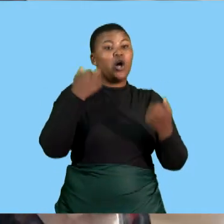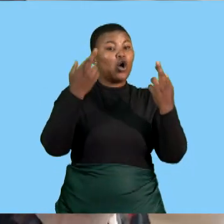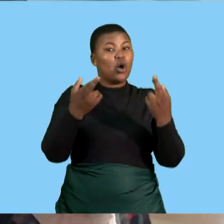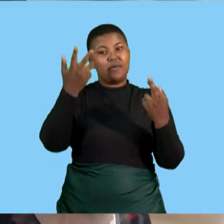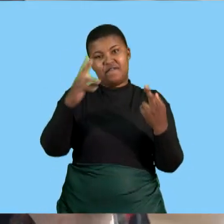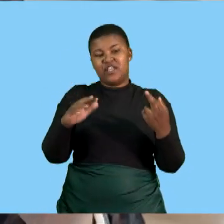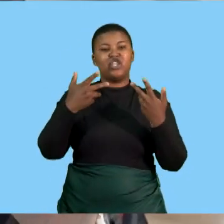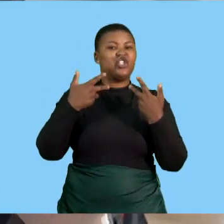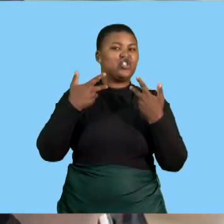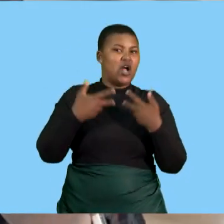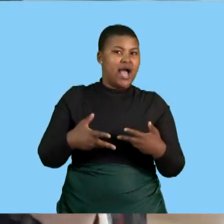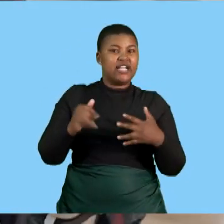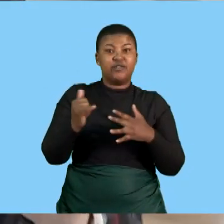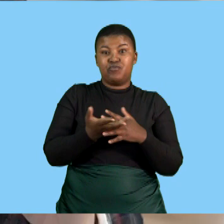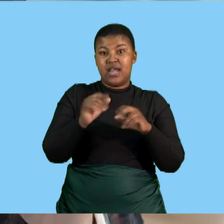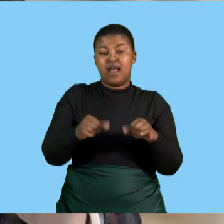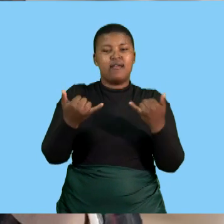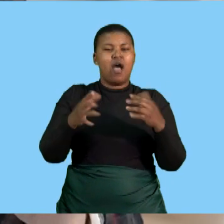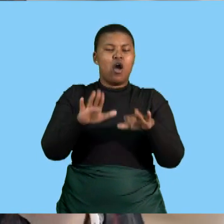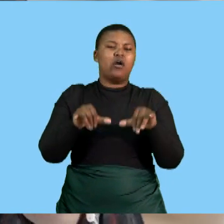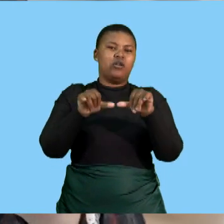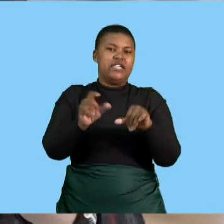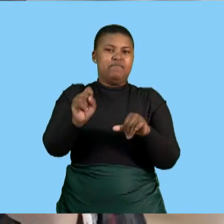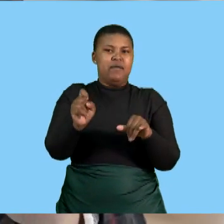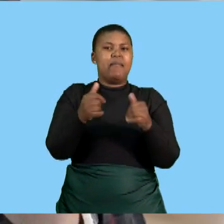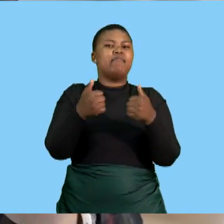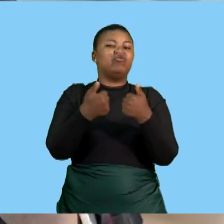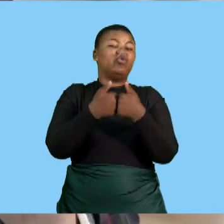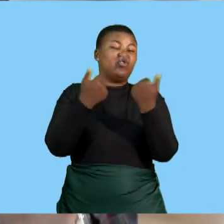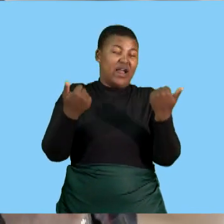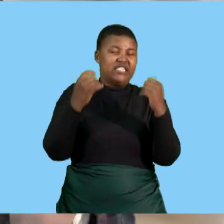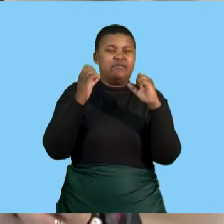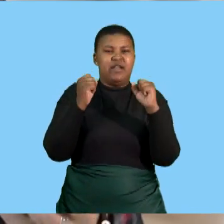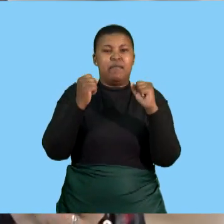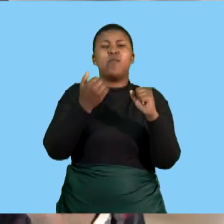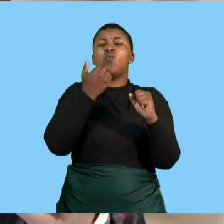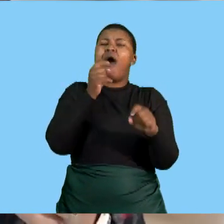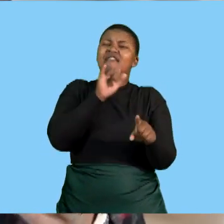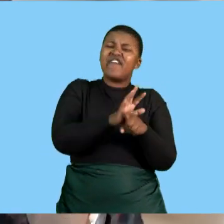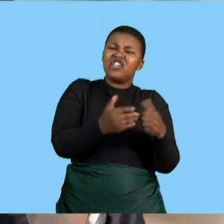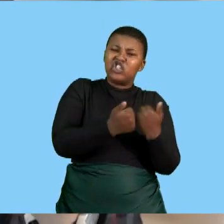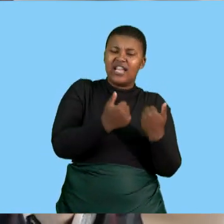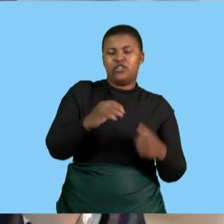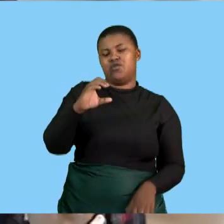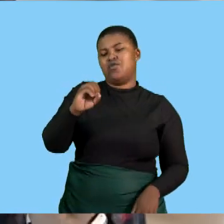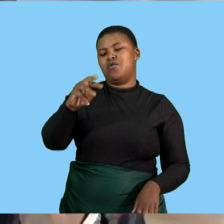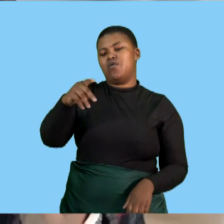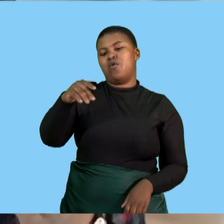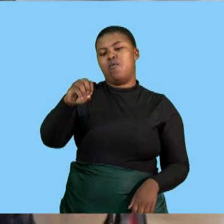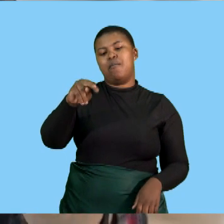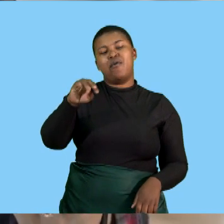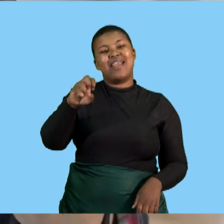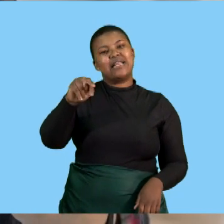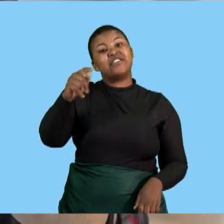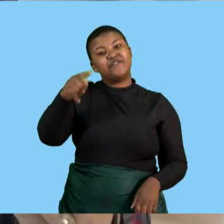welcome back everybody. I hope you had a nice break. So let's continue and look at the challenges posed by the components of